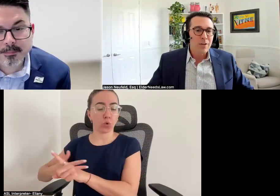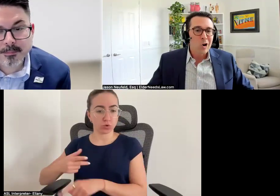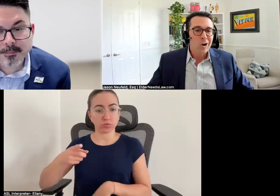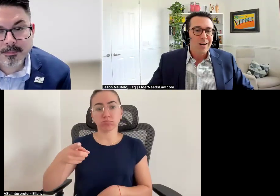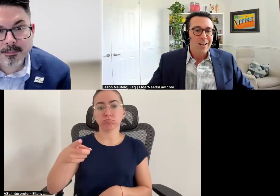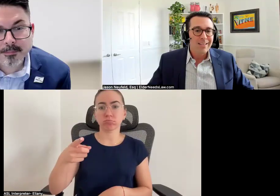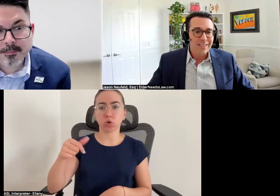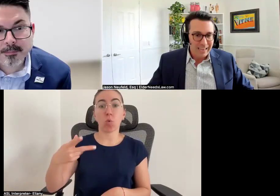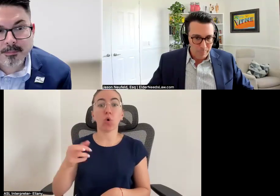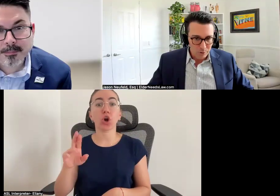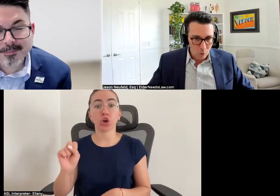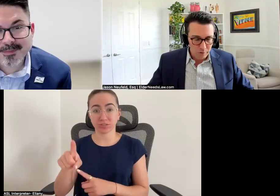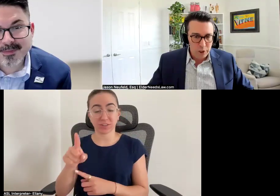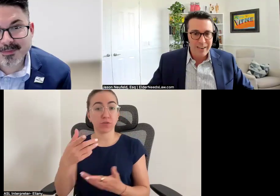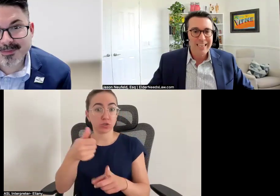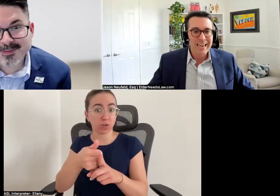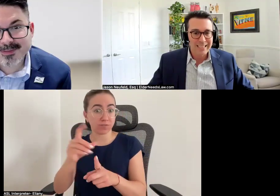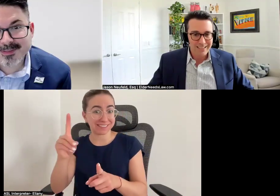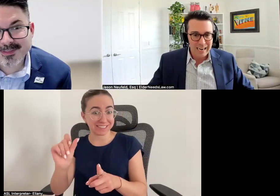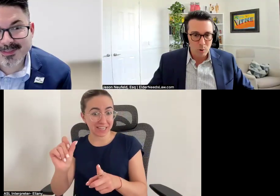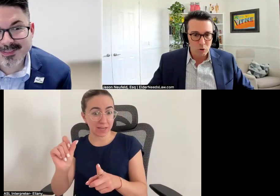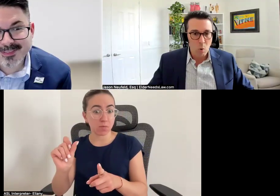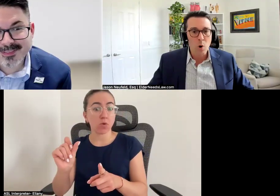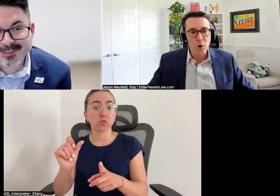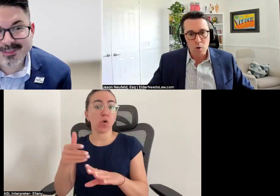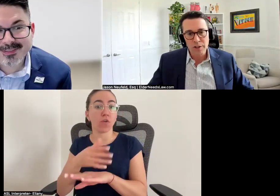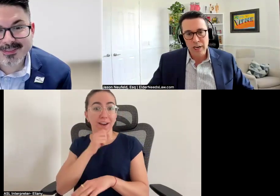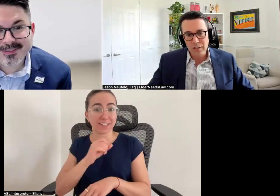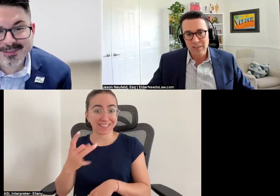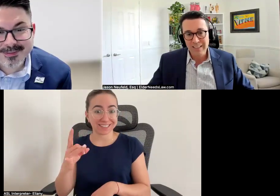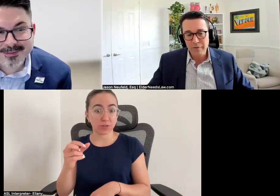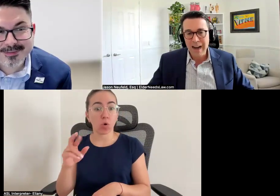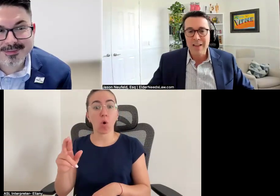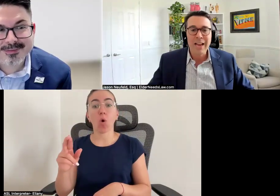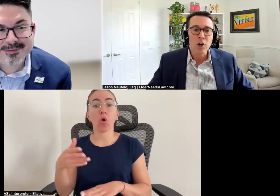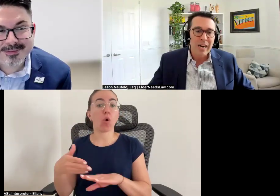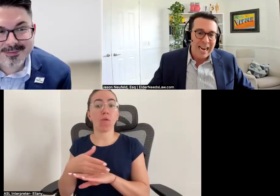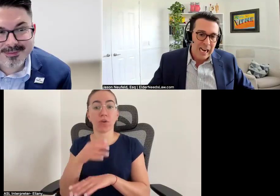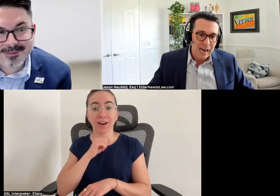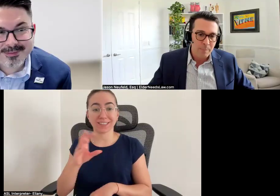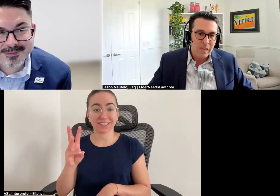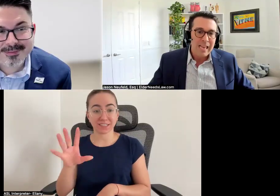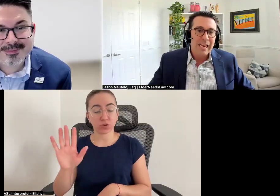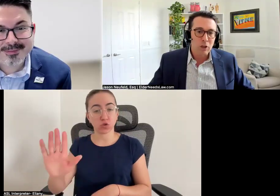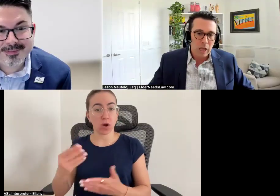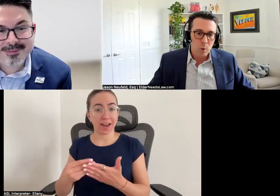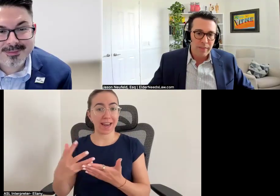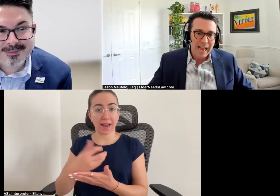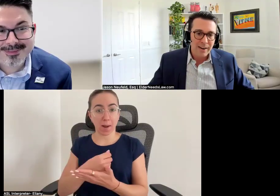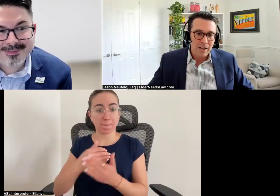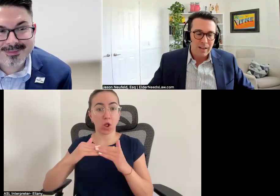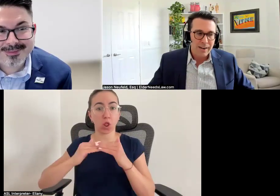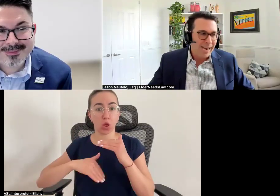are either disabled, over the age of 18 and disabled, or you're over the age of 65 and your income is